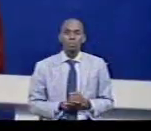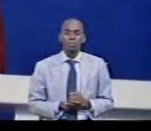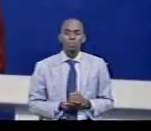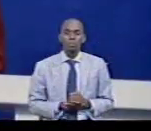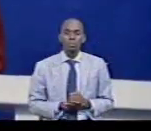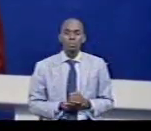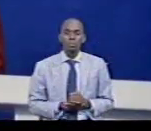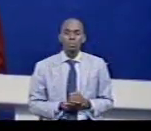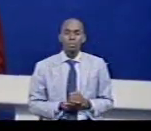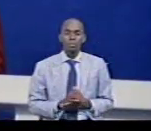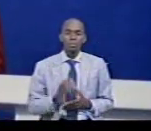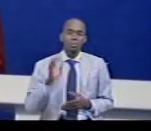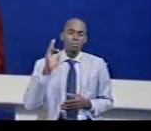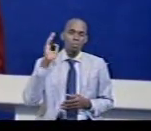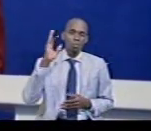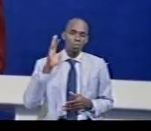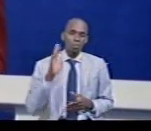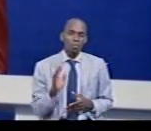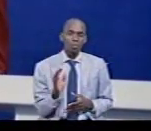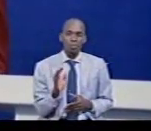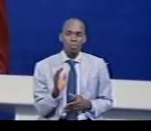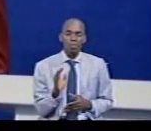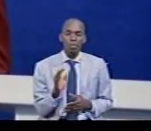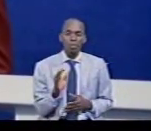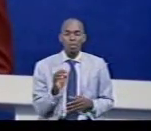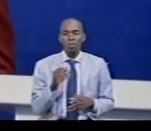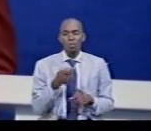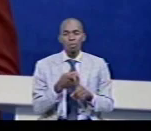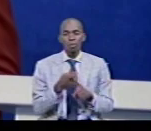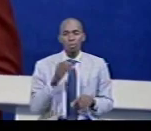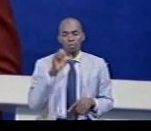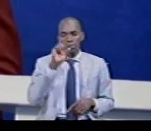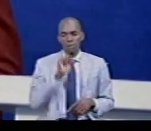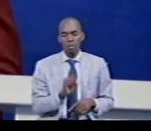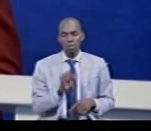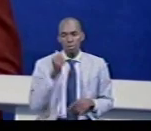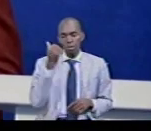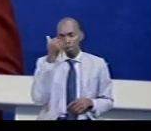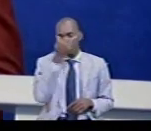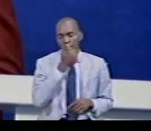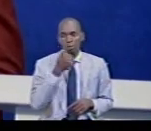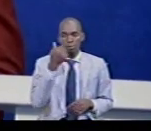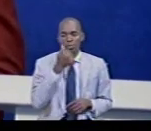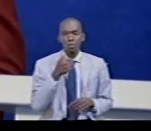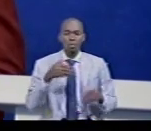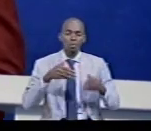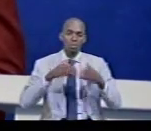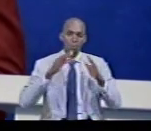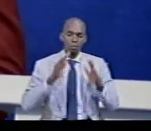Pastor Amoni, South Africa National Overseer.